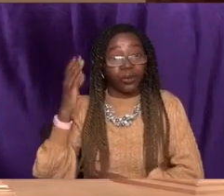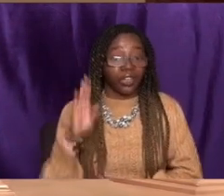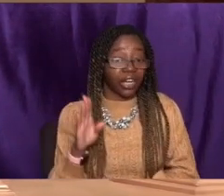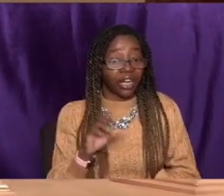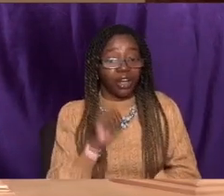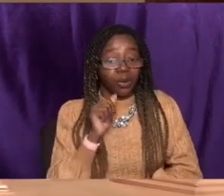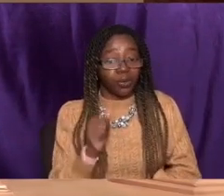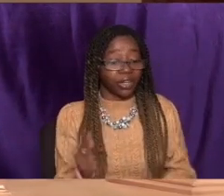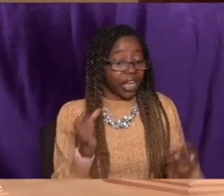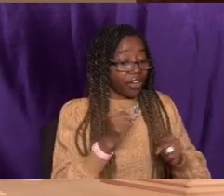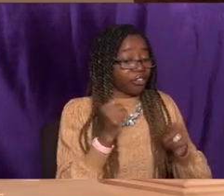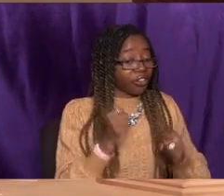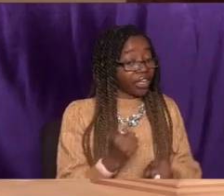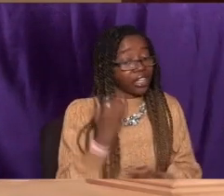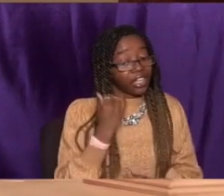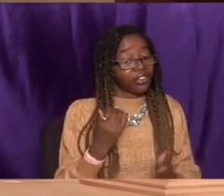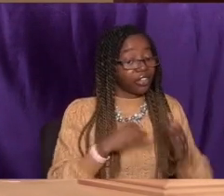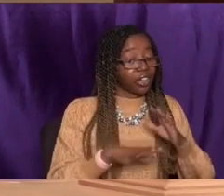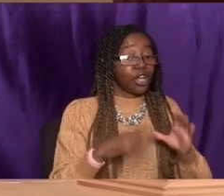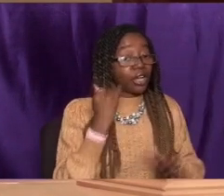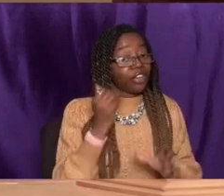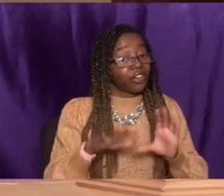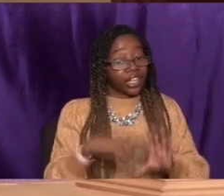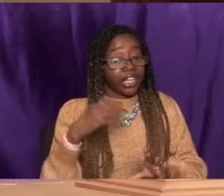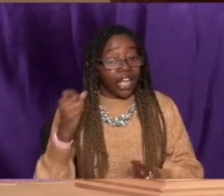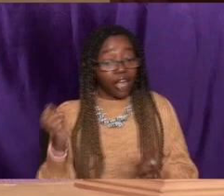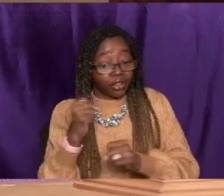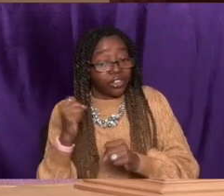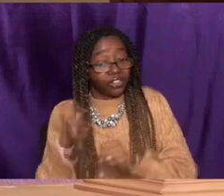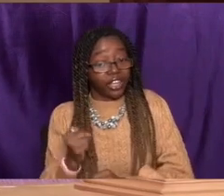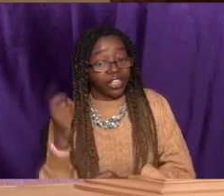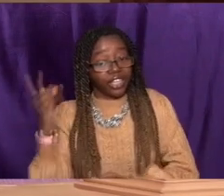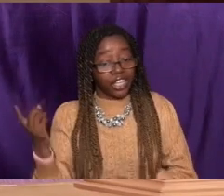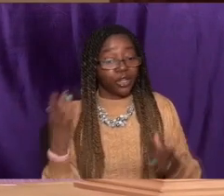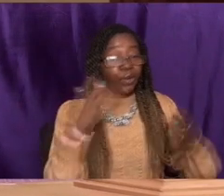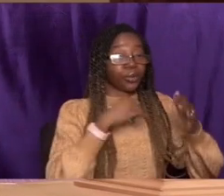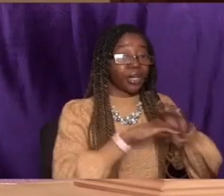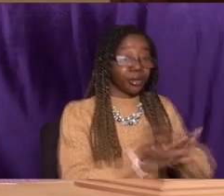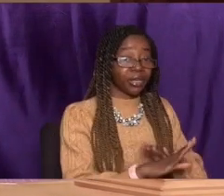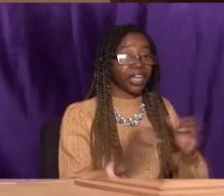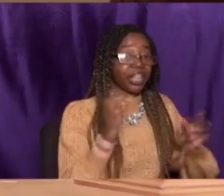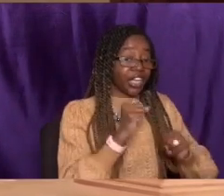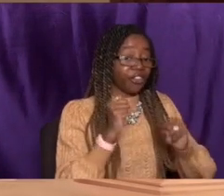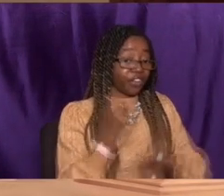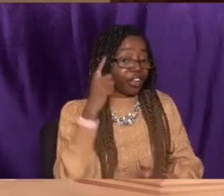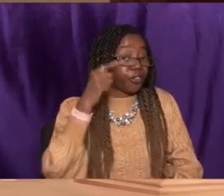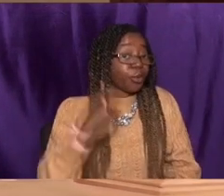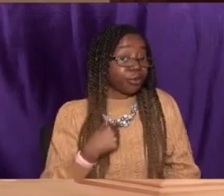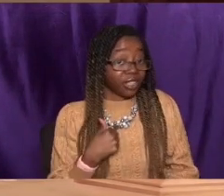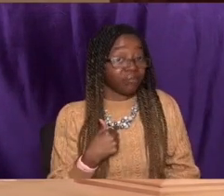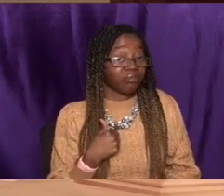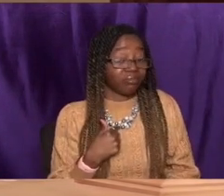ring as long as I'm in there. But if I get out the ring and I tag team it, he's always going to get in there to fight my battle.